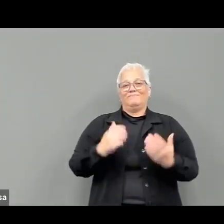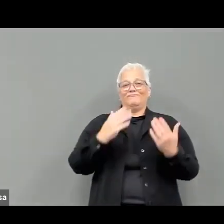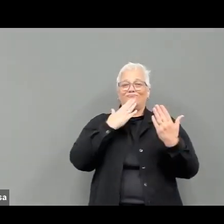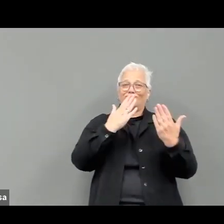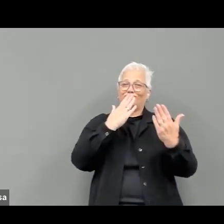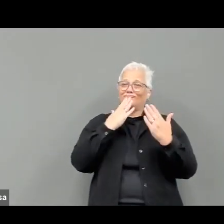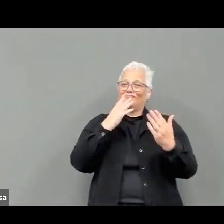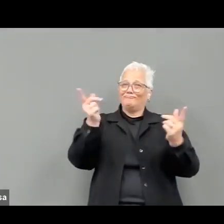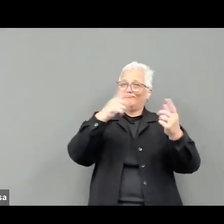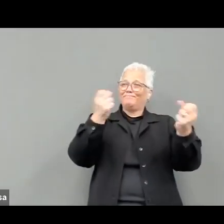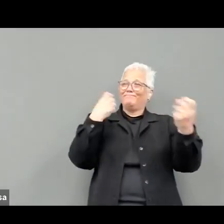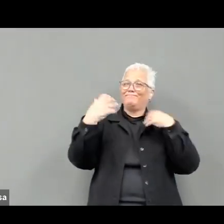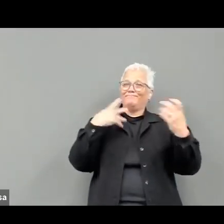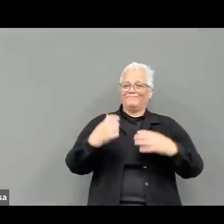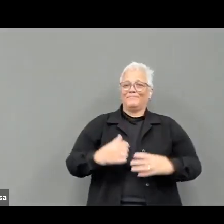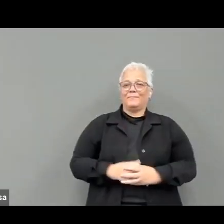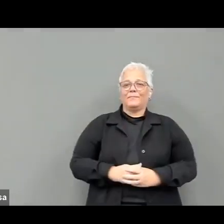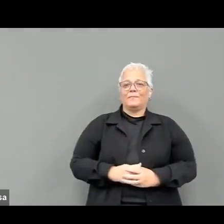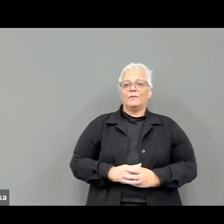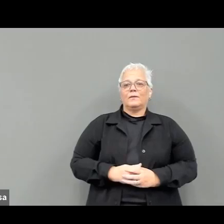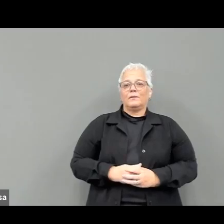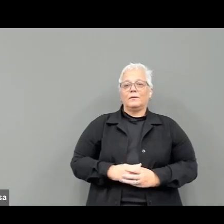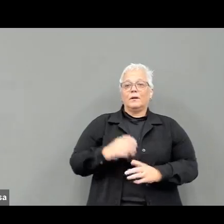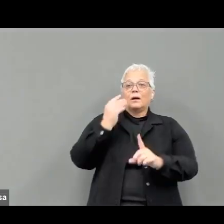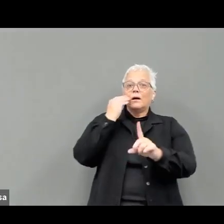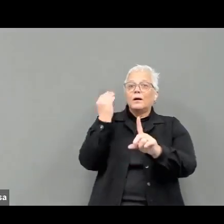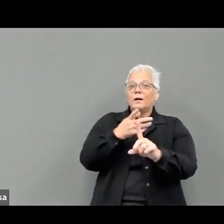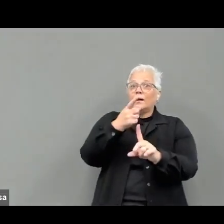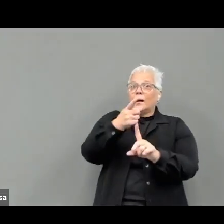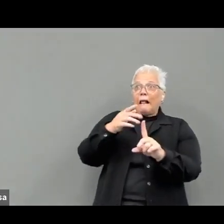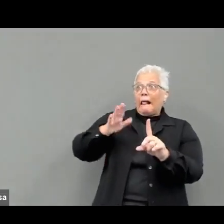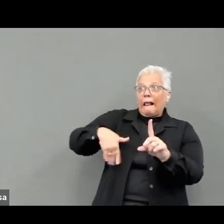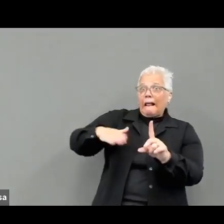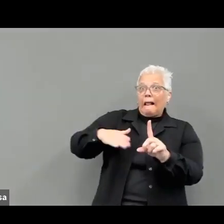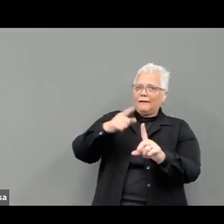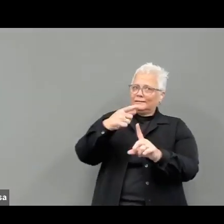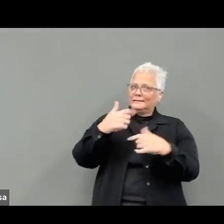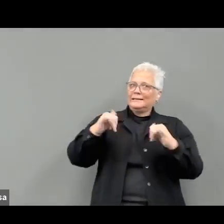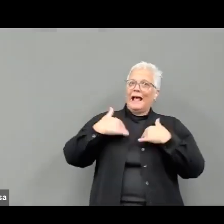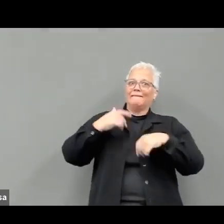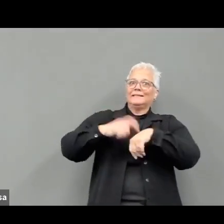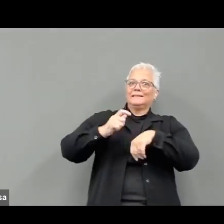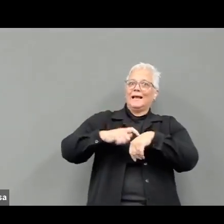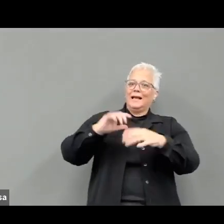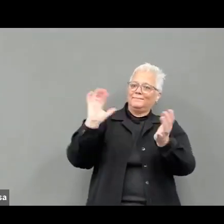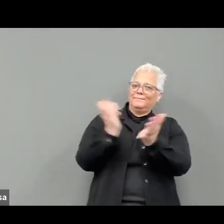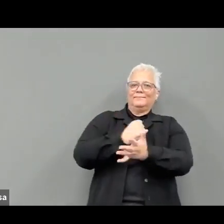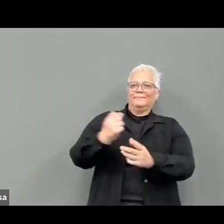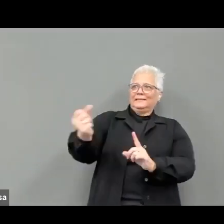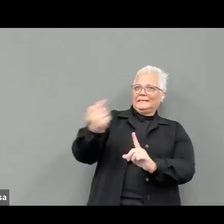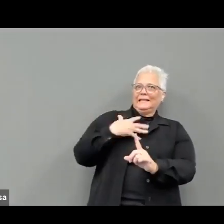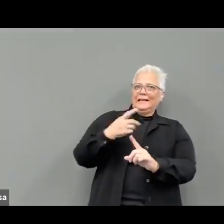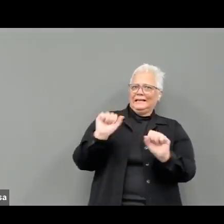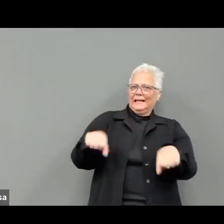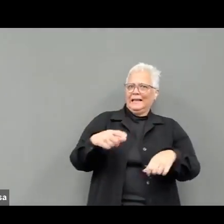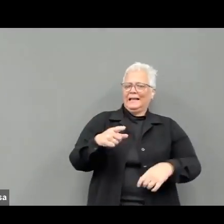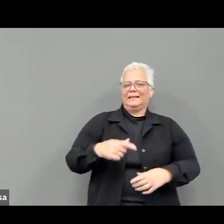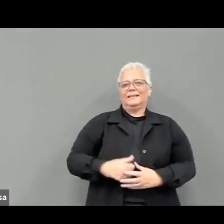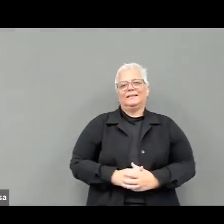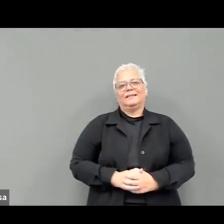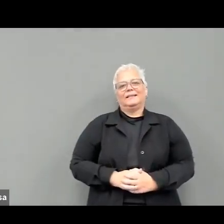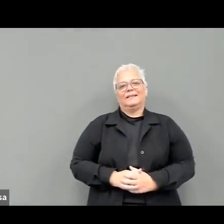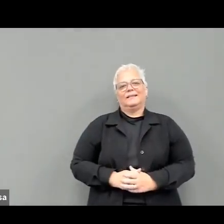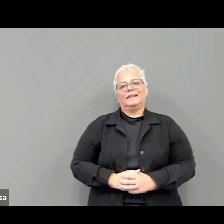hasn't, you've got about 24 hours. Please take a moment to record a video and send it in to let them know how much